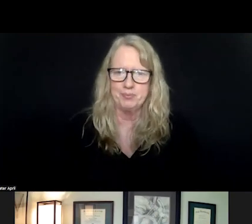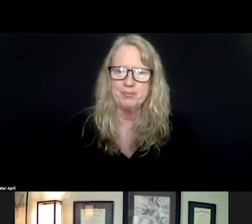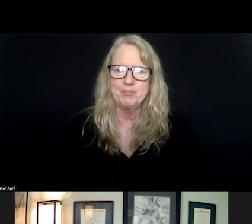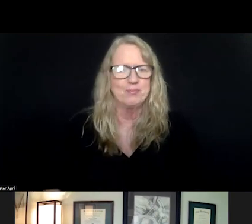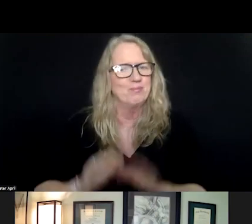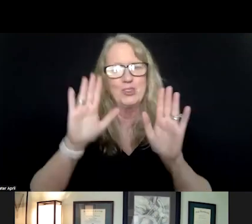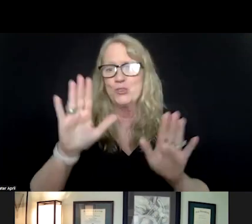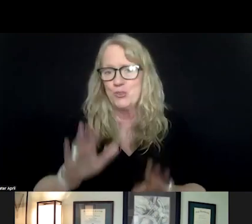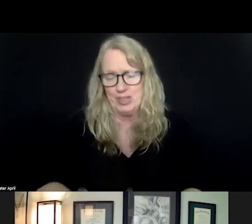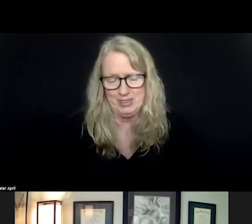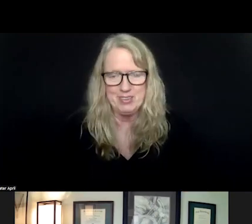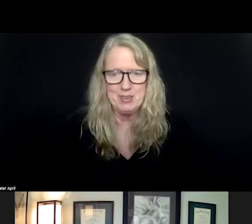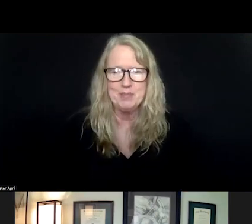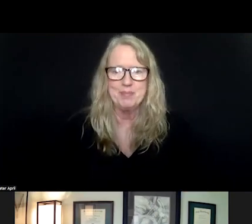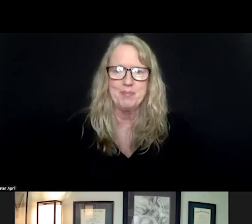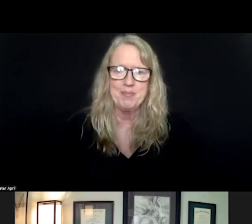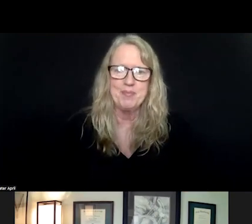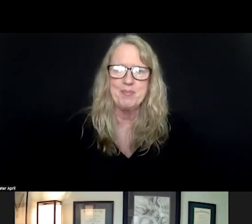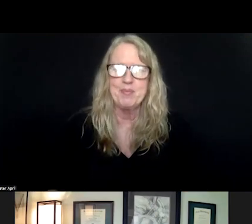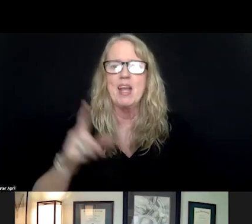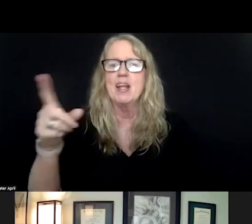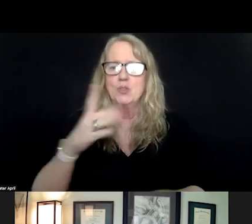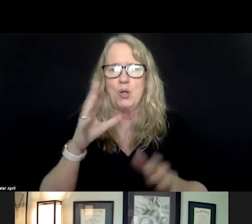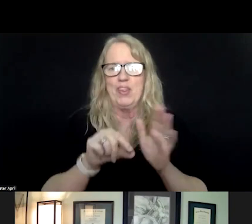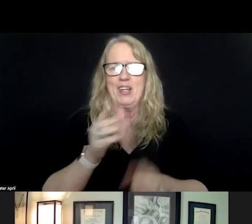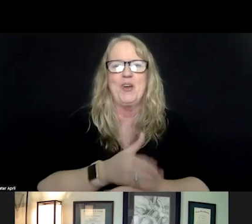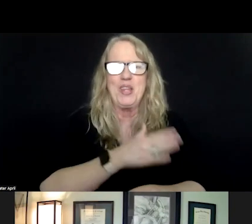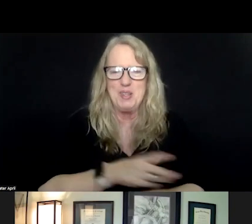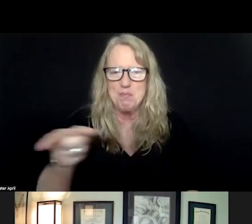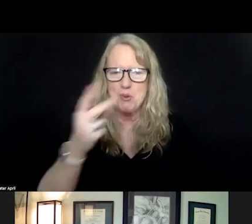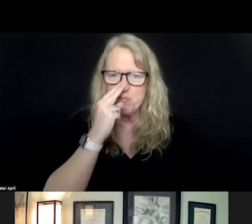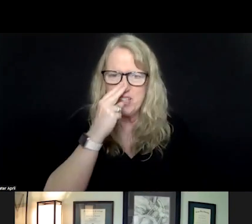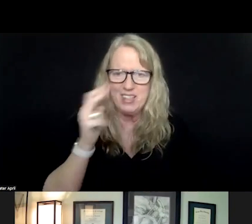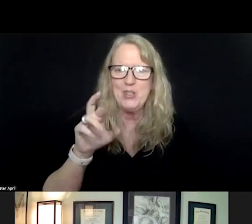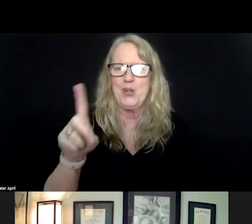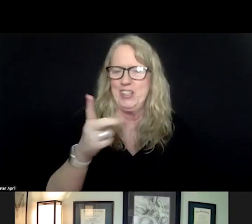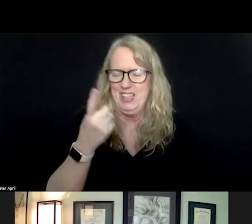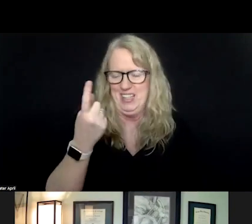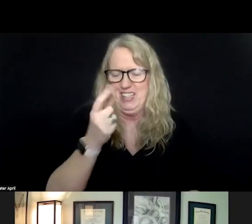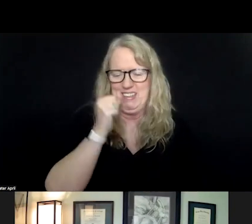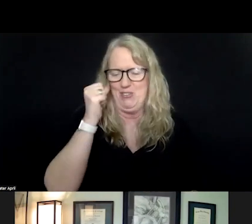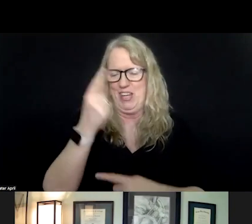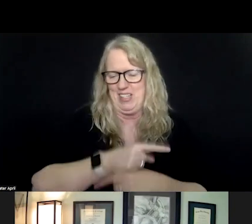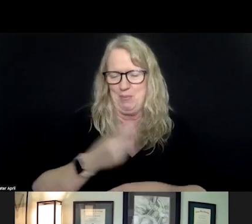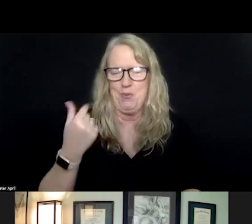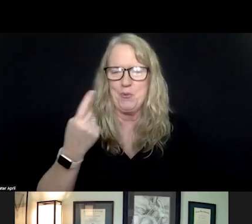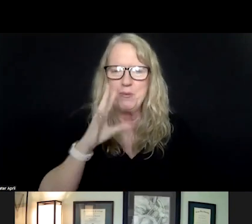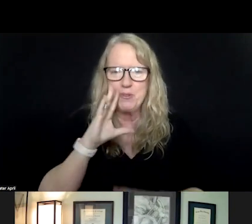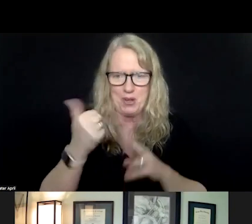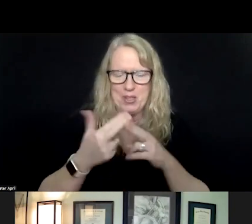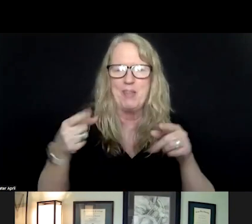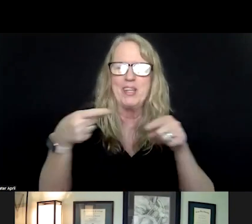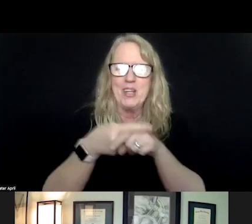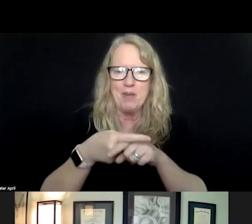That's great. I know as a quality improvement nerd, just yesterday, the day before, we were talking about this some